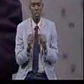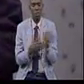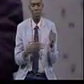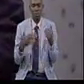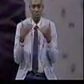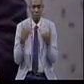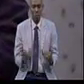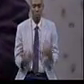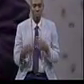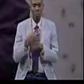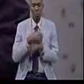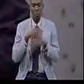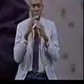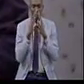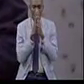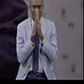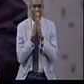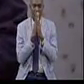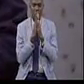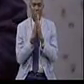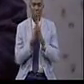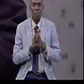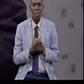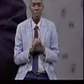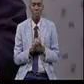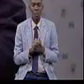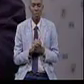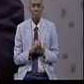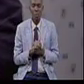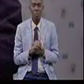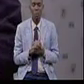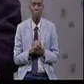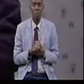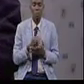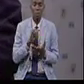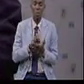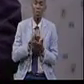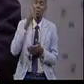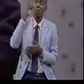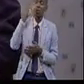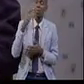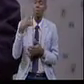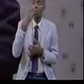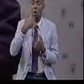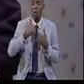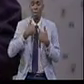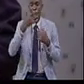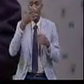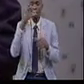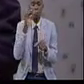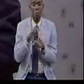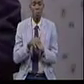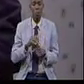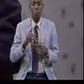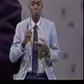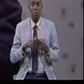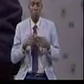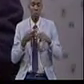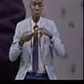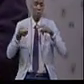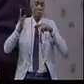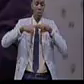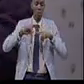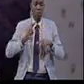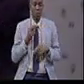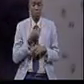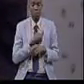the labor. God has promised to increase us with men like flowers. Pray that the